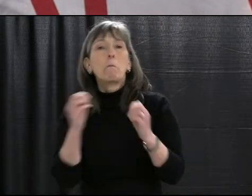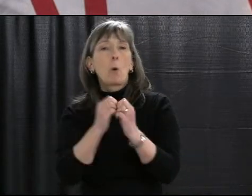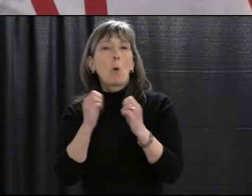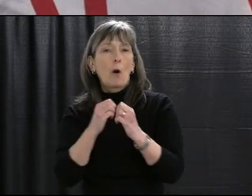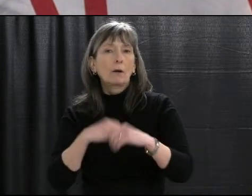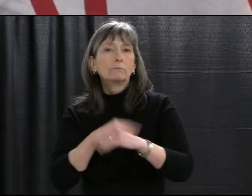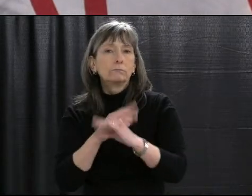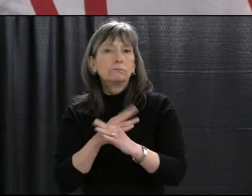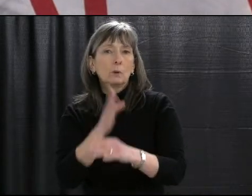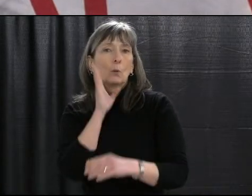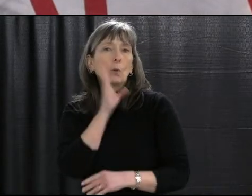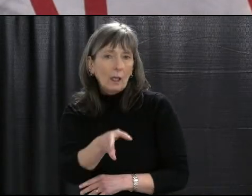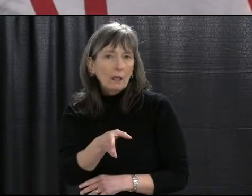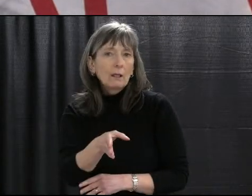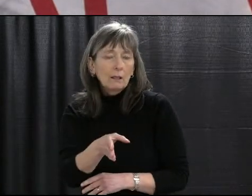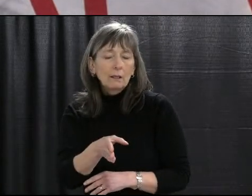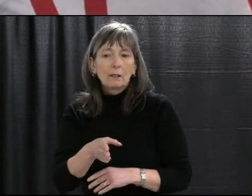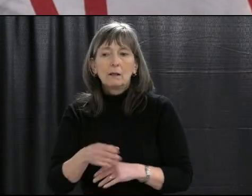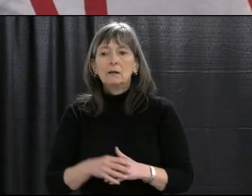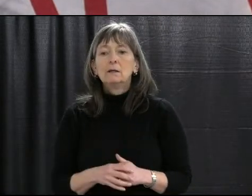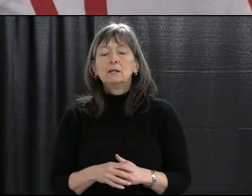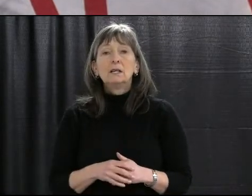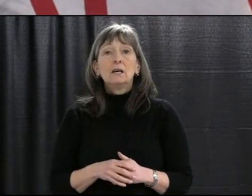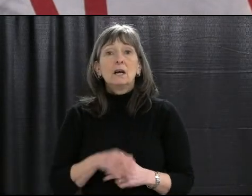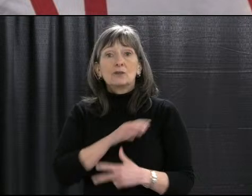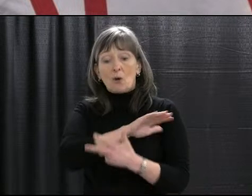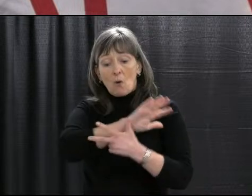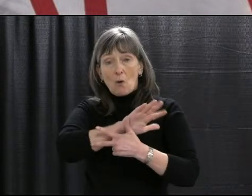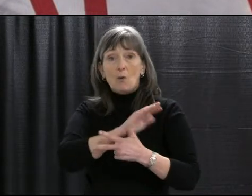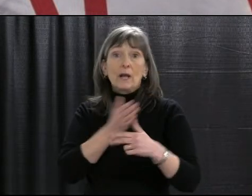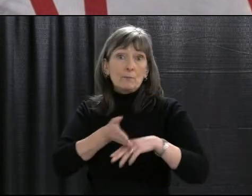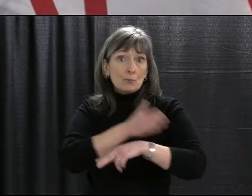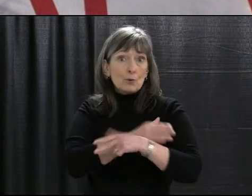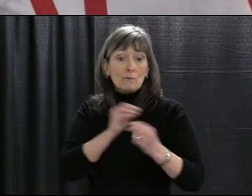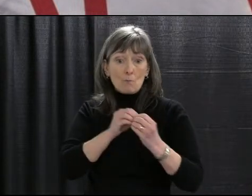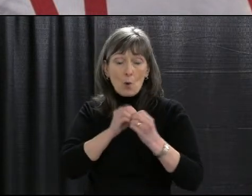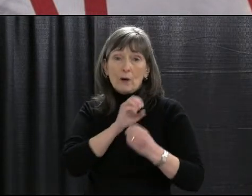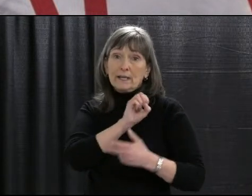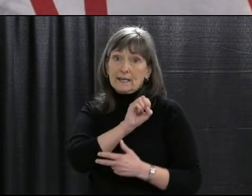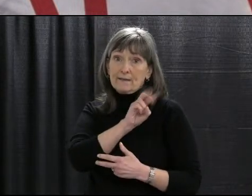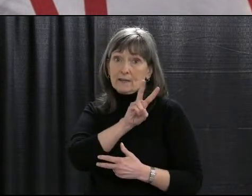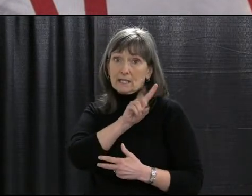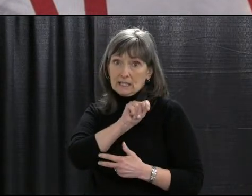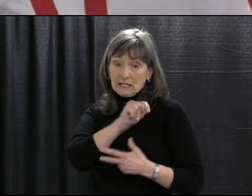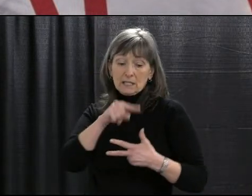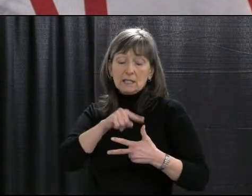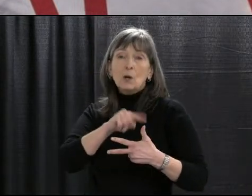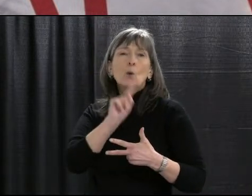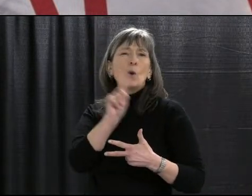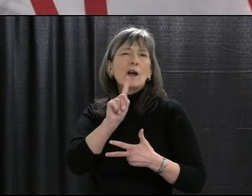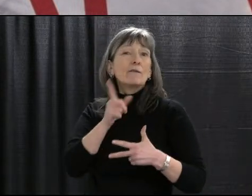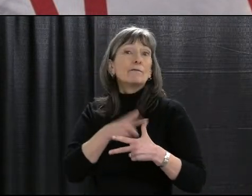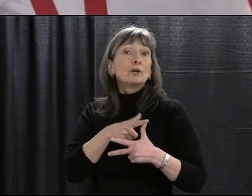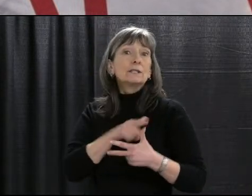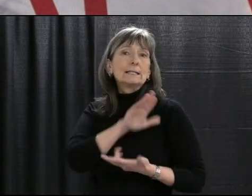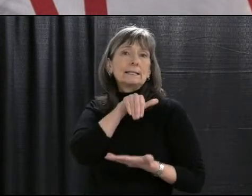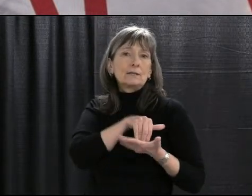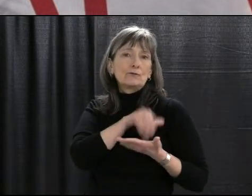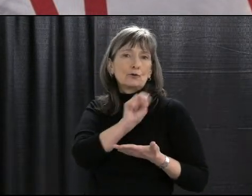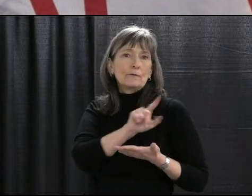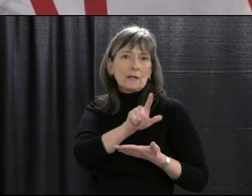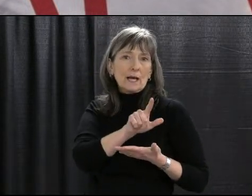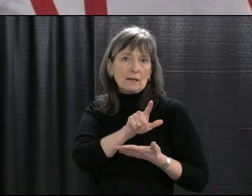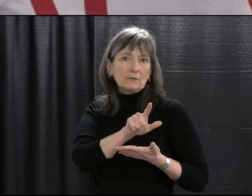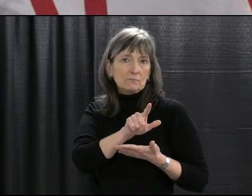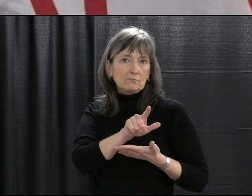by expanding access to EVT across the province, starting in the Central Zone in the first half of this